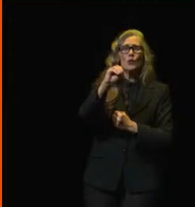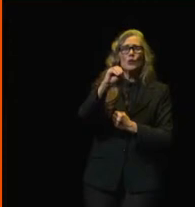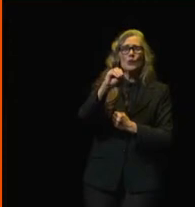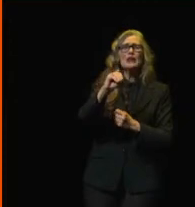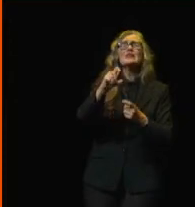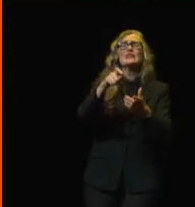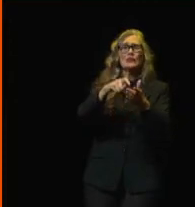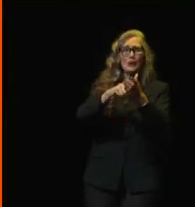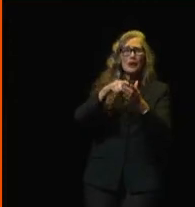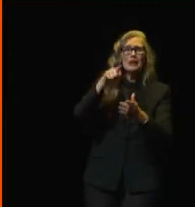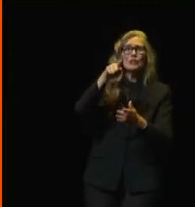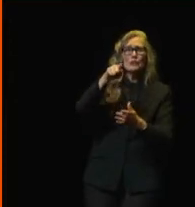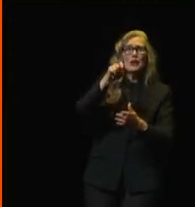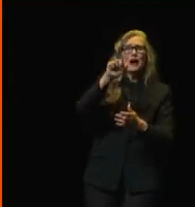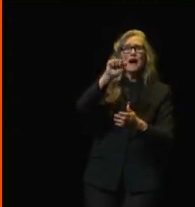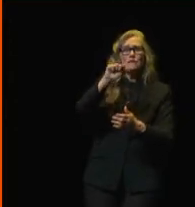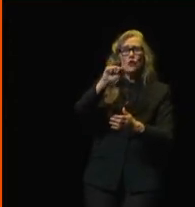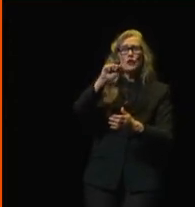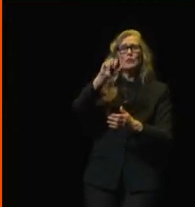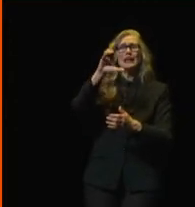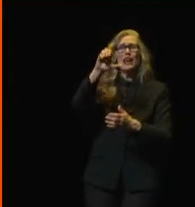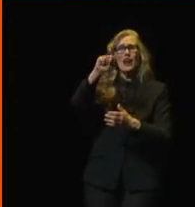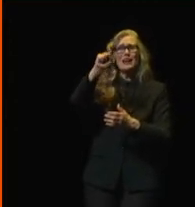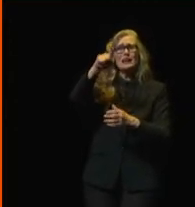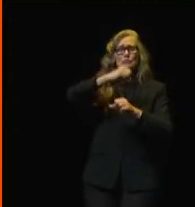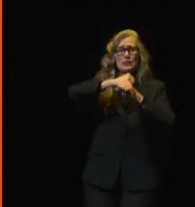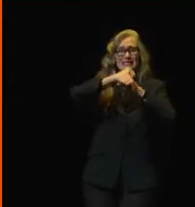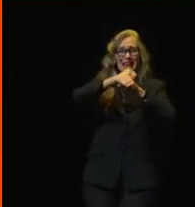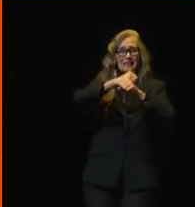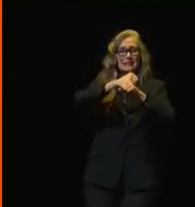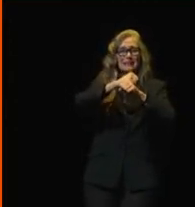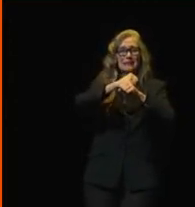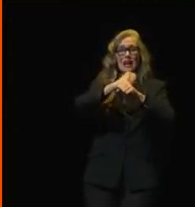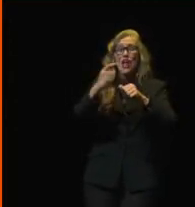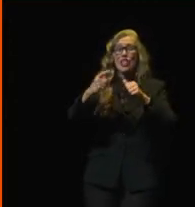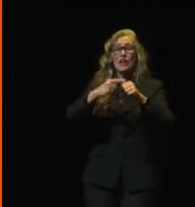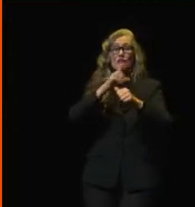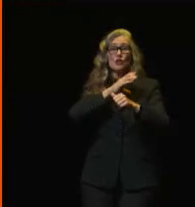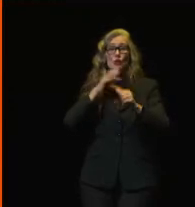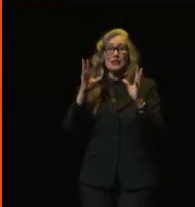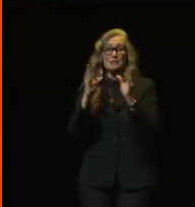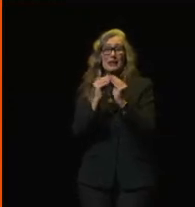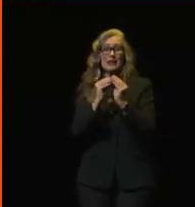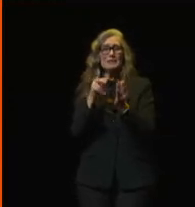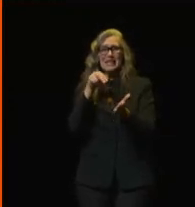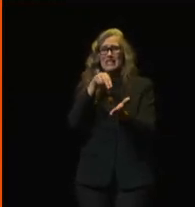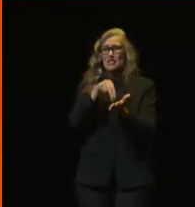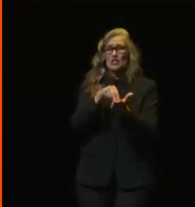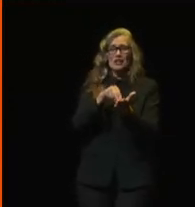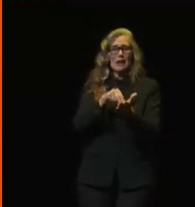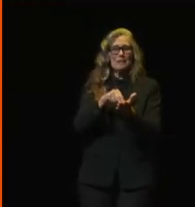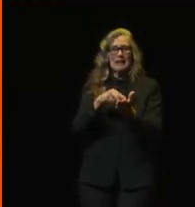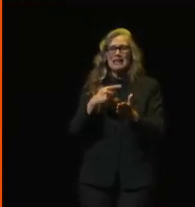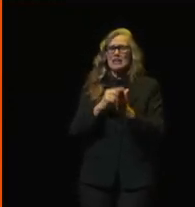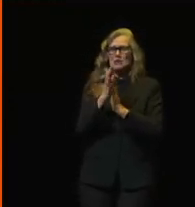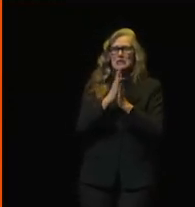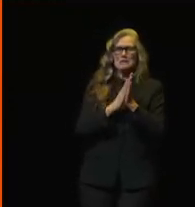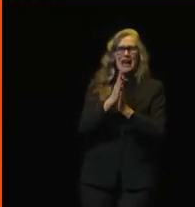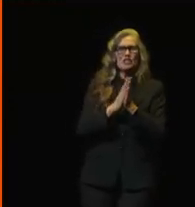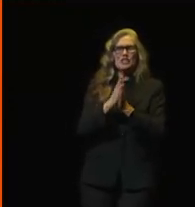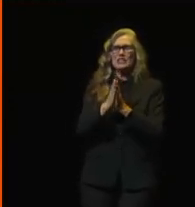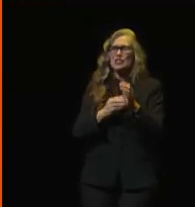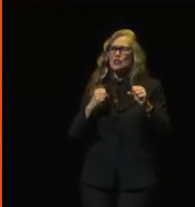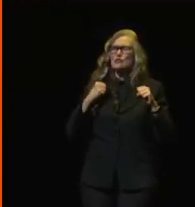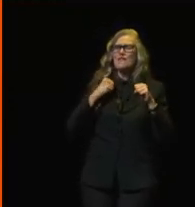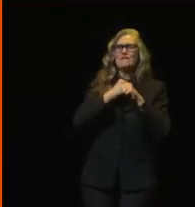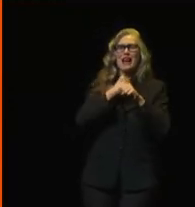up at the first congressional hearing, passionately defending Medicare for All. He wrote op-eds. He launched an organization, Be a